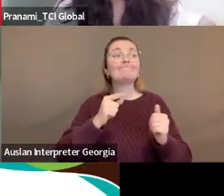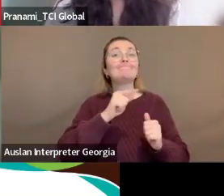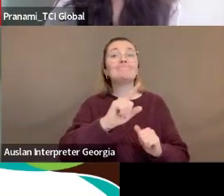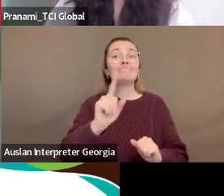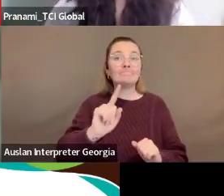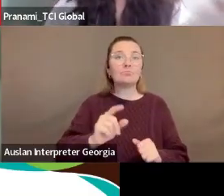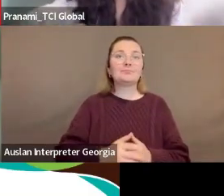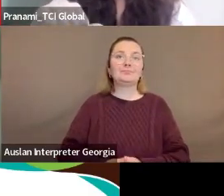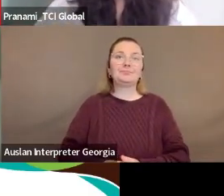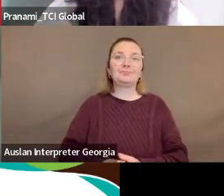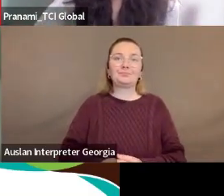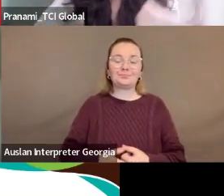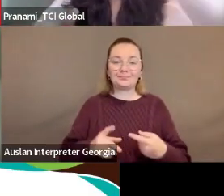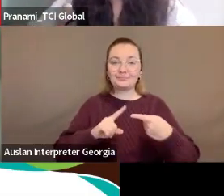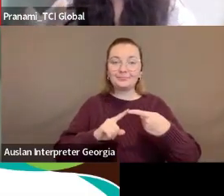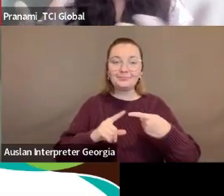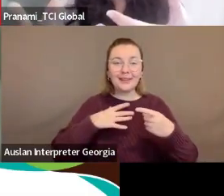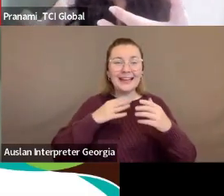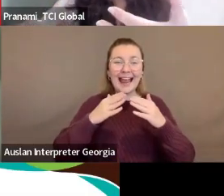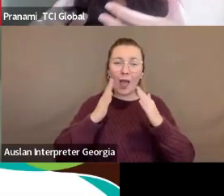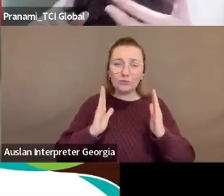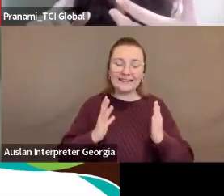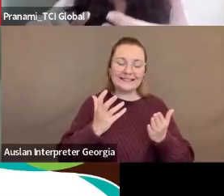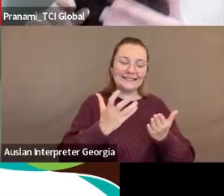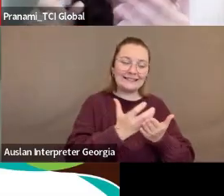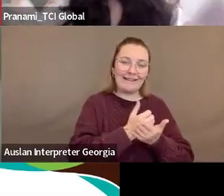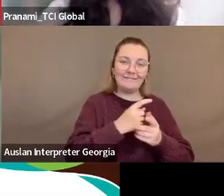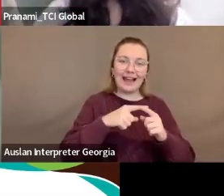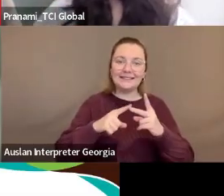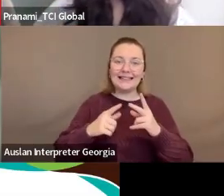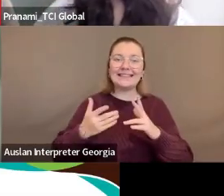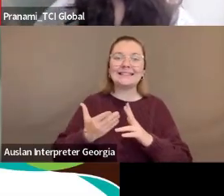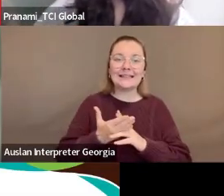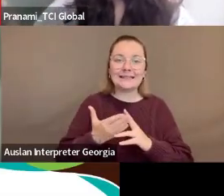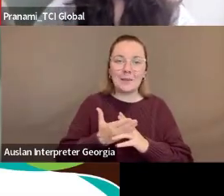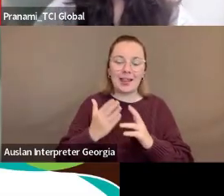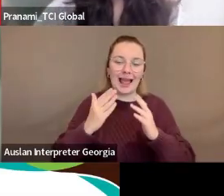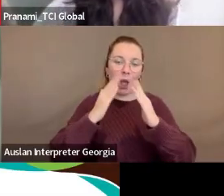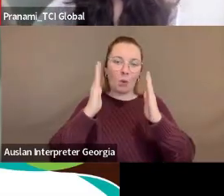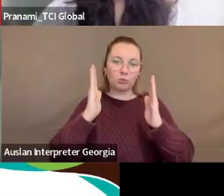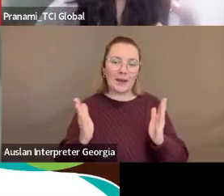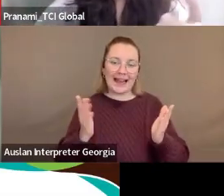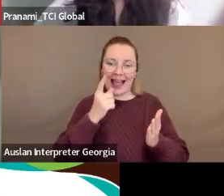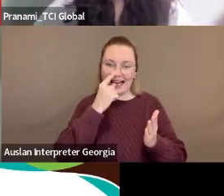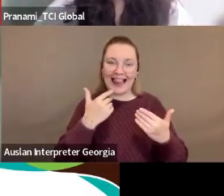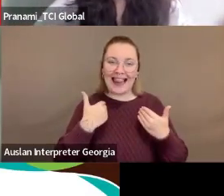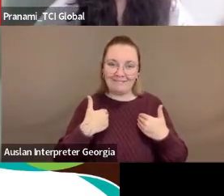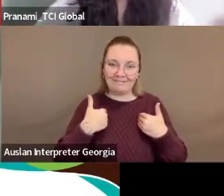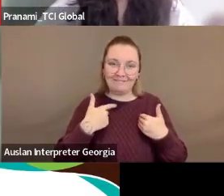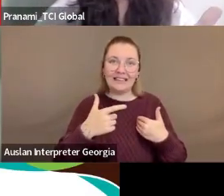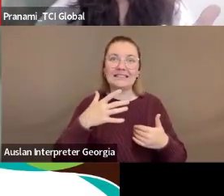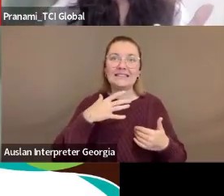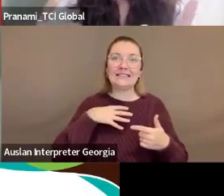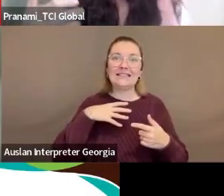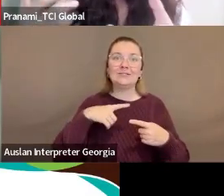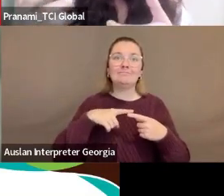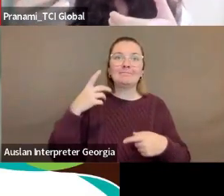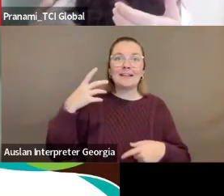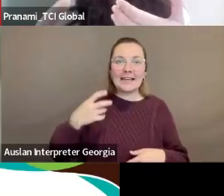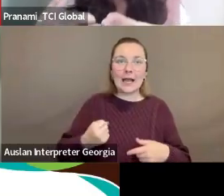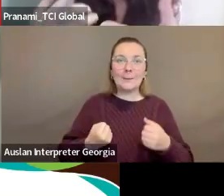are housing, safe and accessible places to live in. We need income support. We